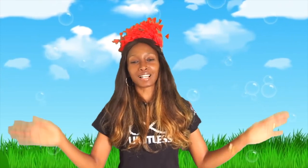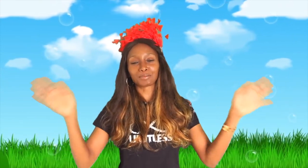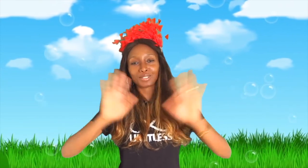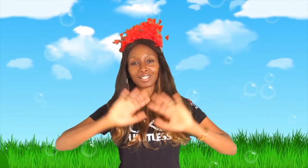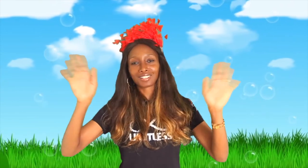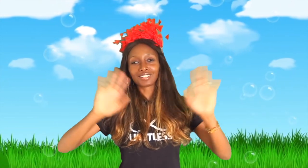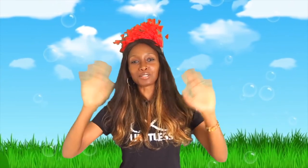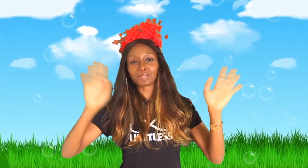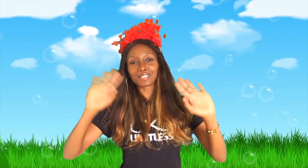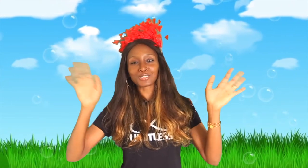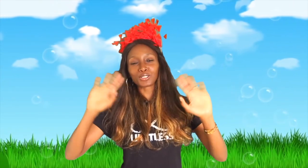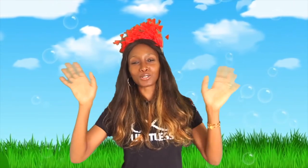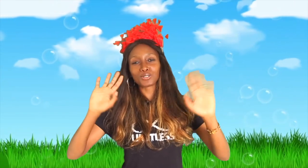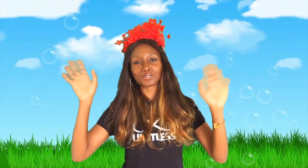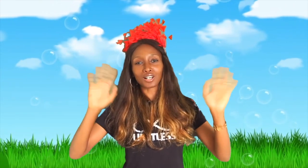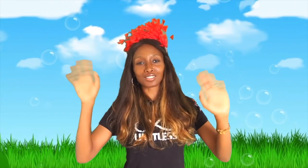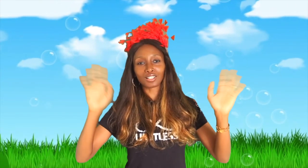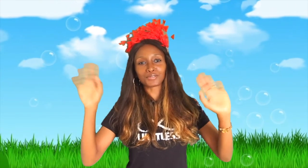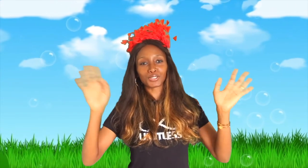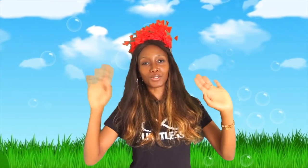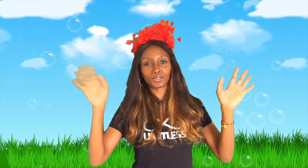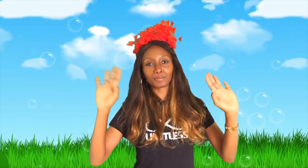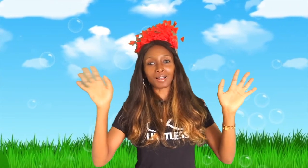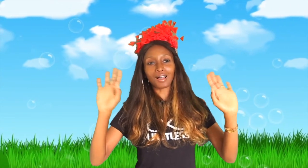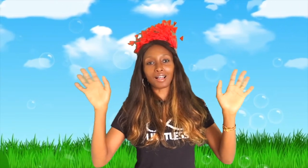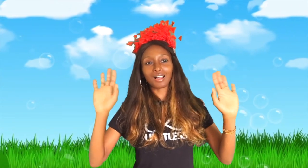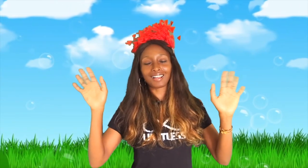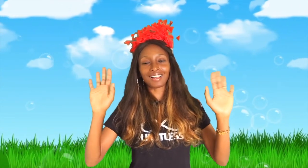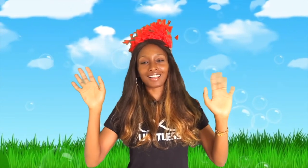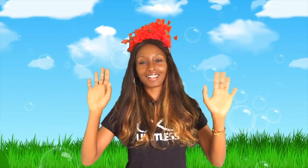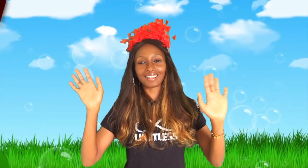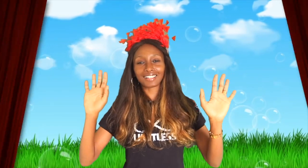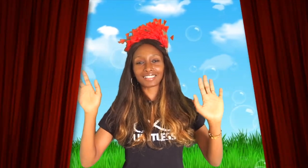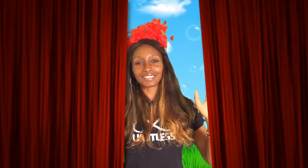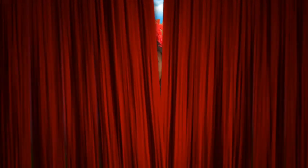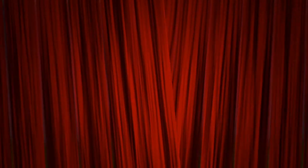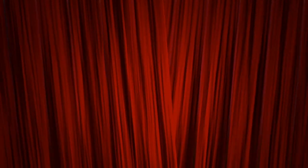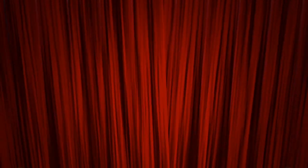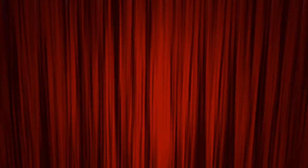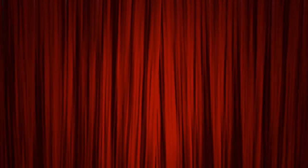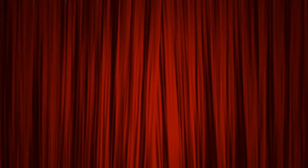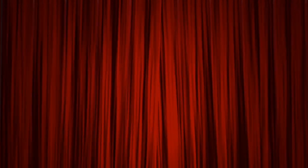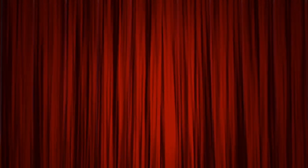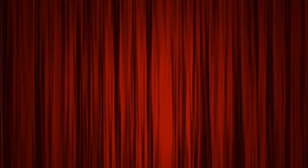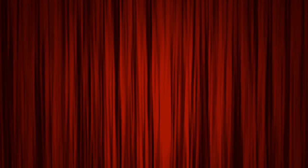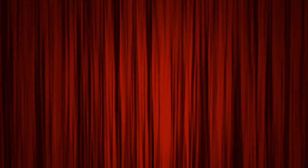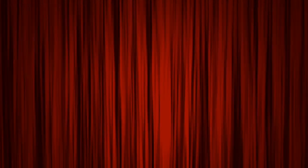next time, God bless you. God loves you. Bye.